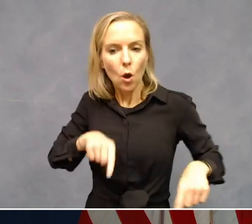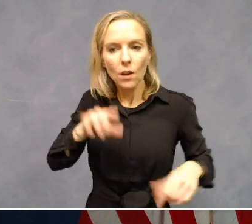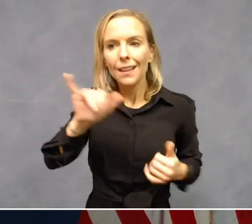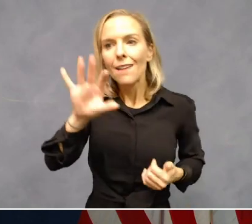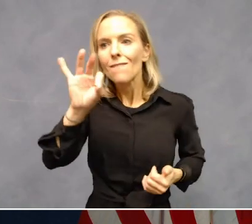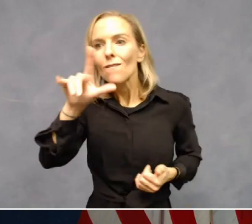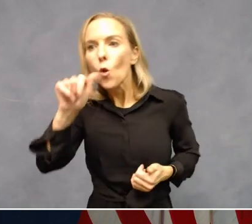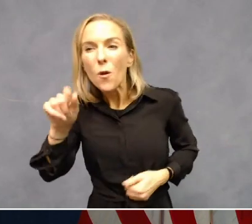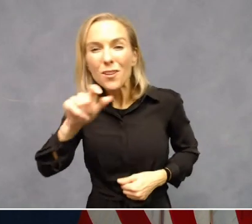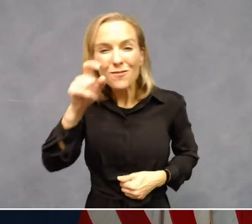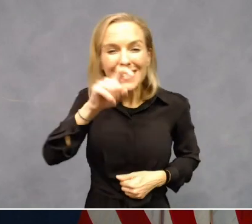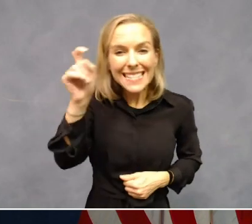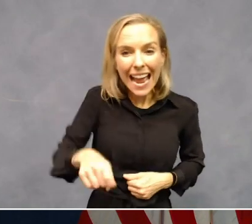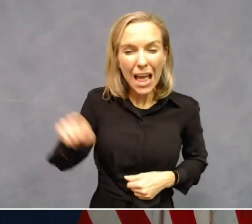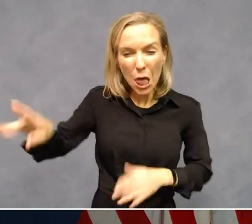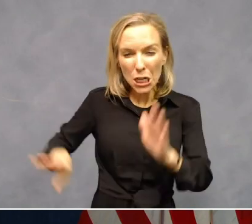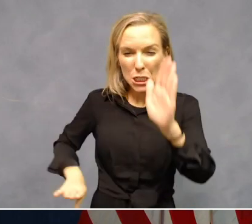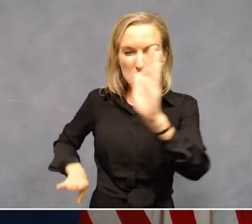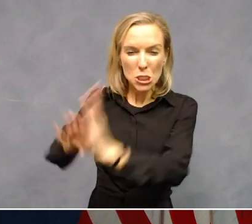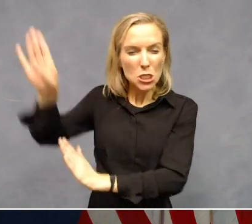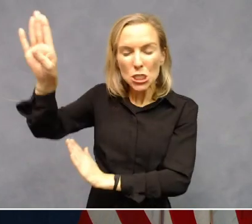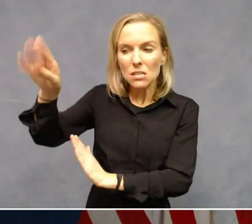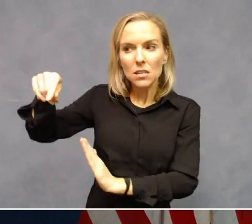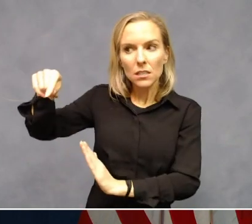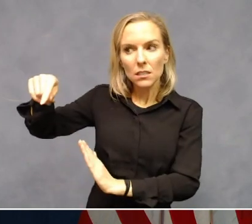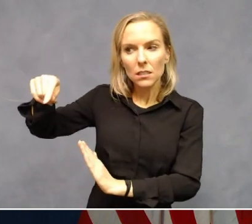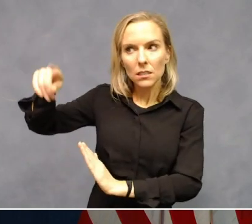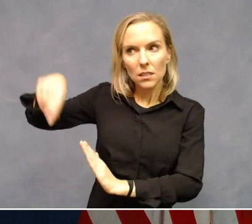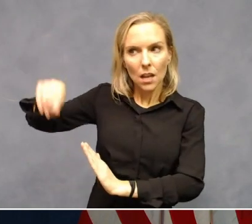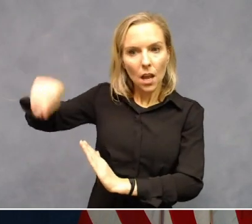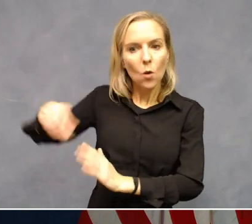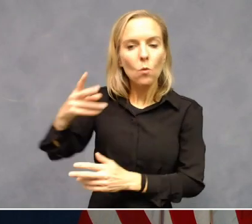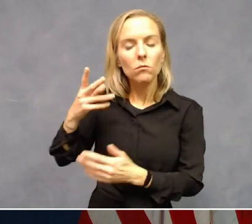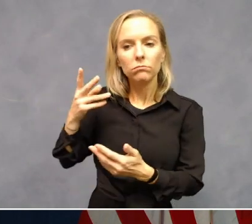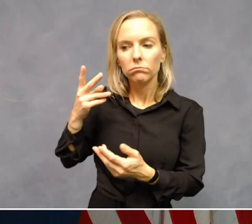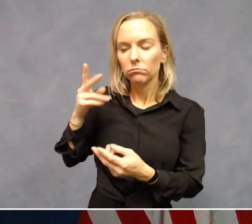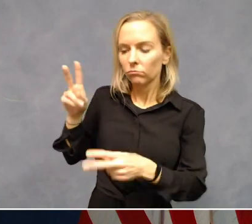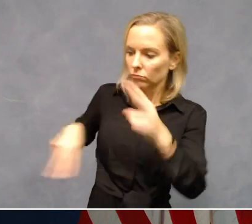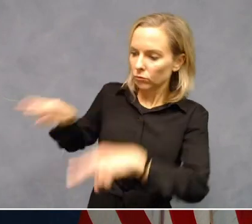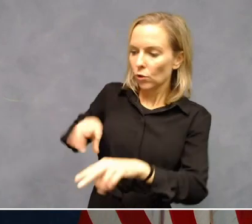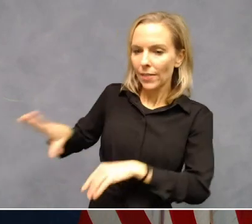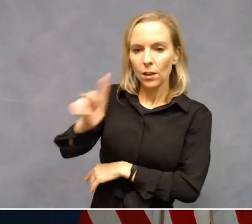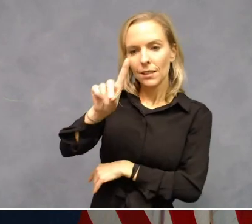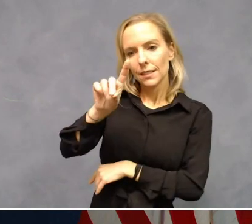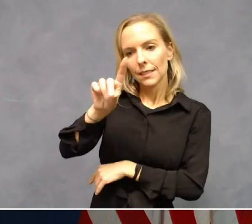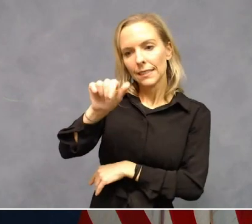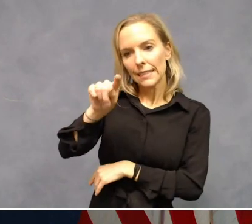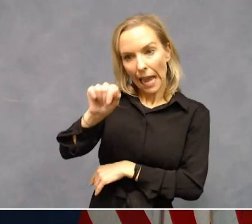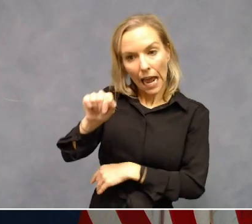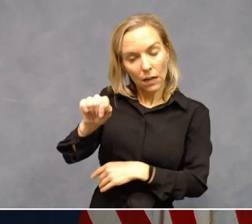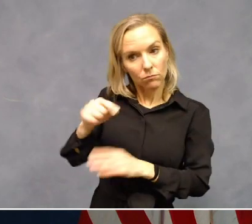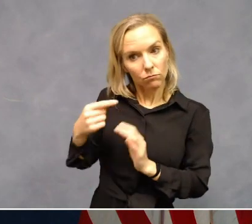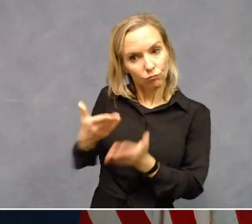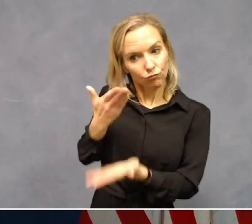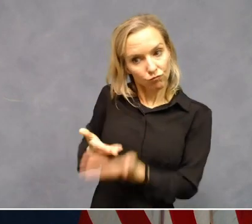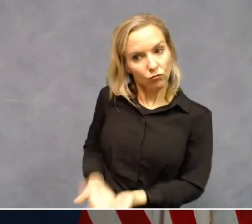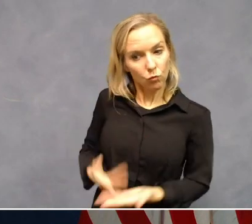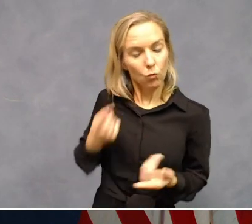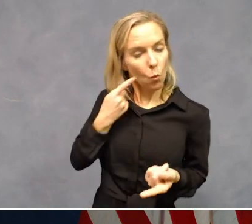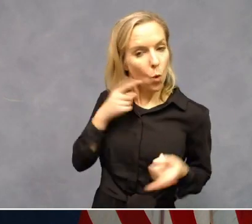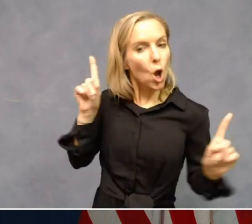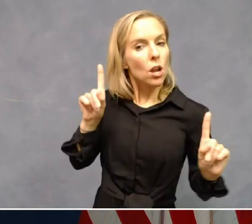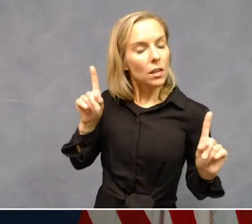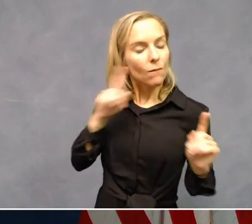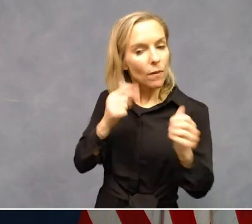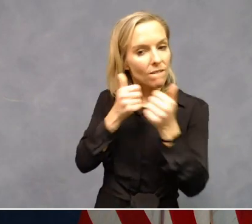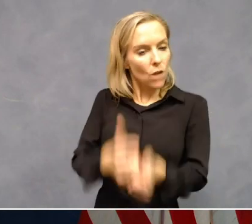when they were surging in a very different way, we see some data that shows it'll work. And we believe,